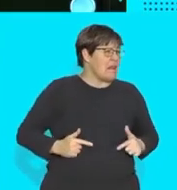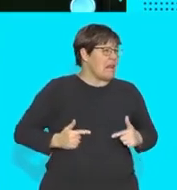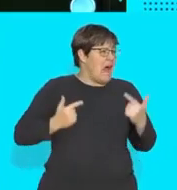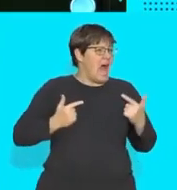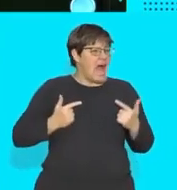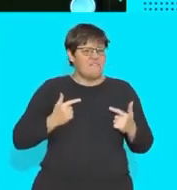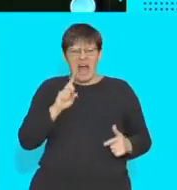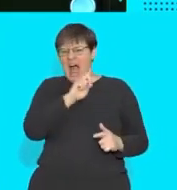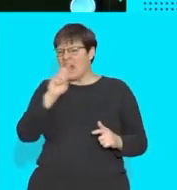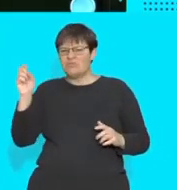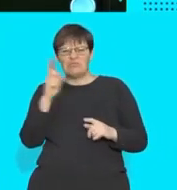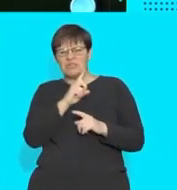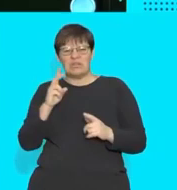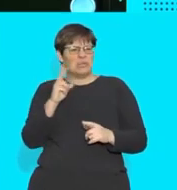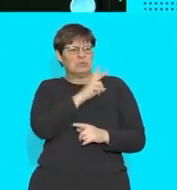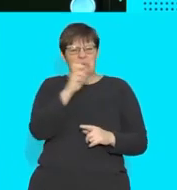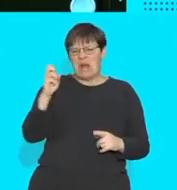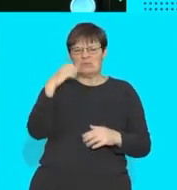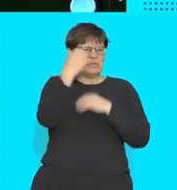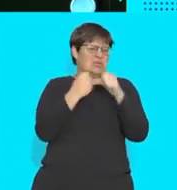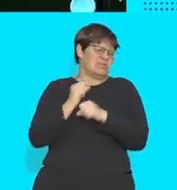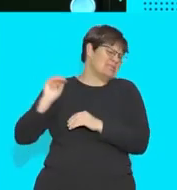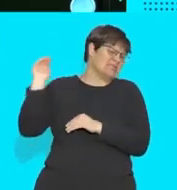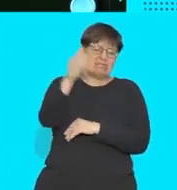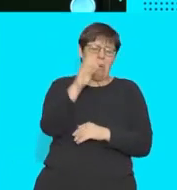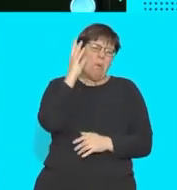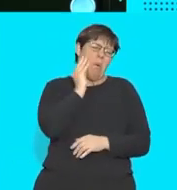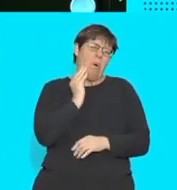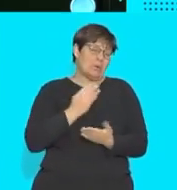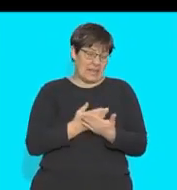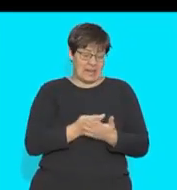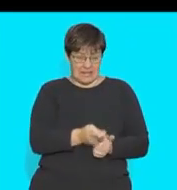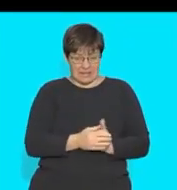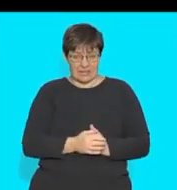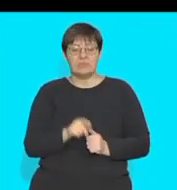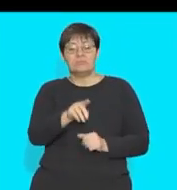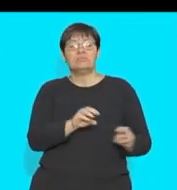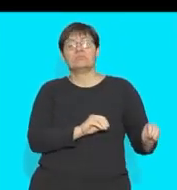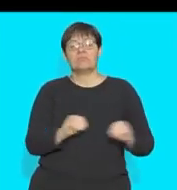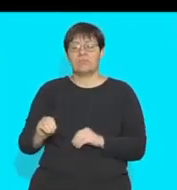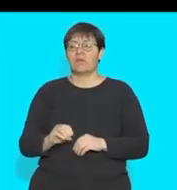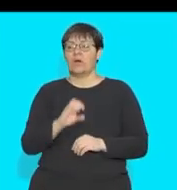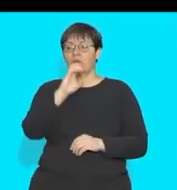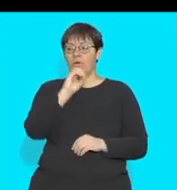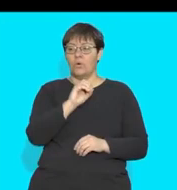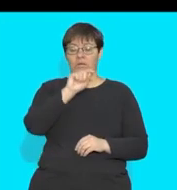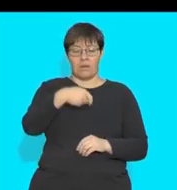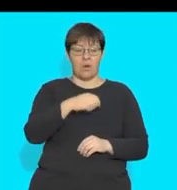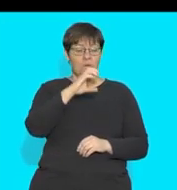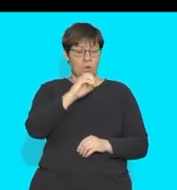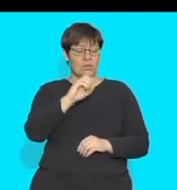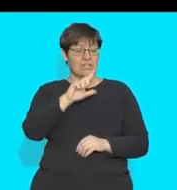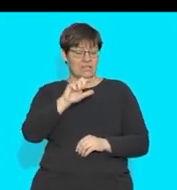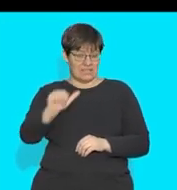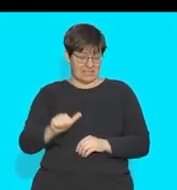live hundreds of years, okay? They live for a very long time. Can move at 0.076,